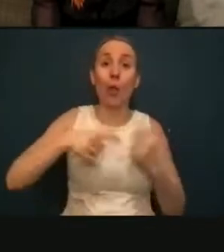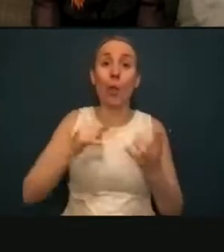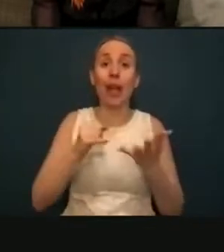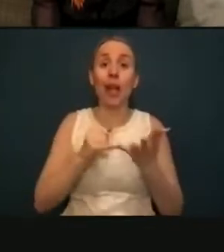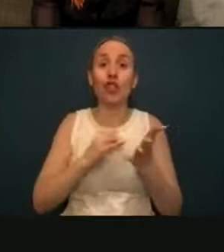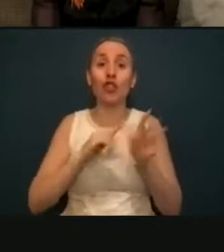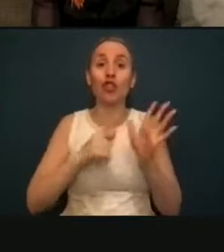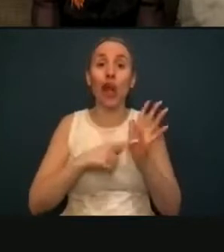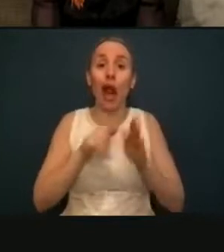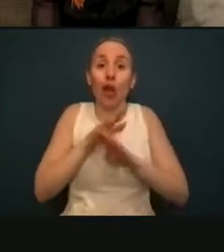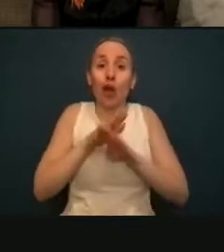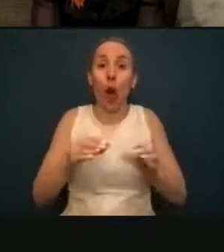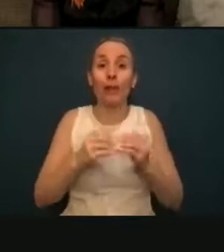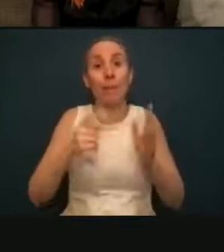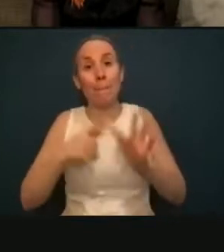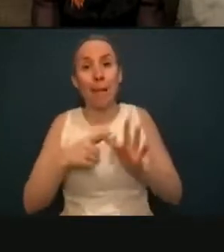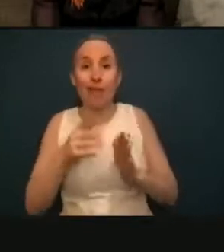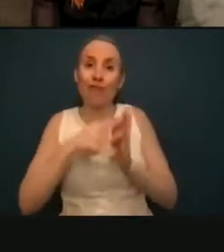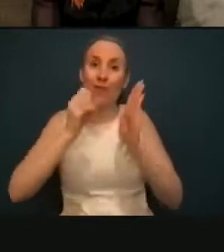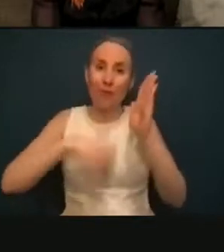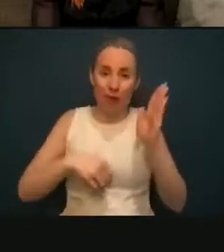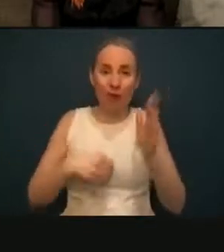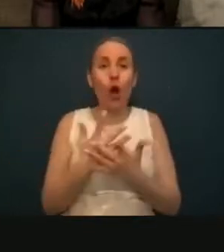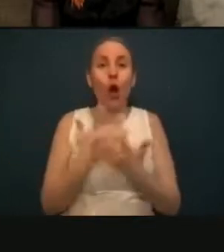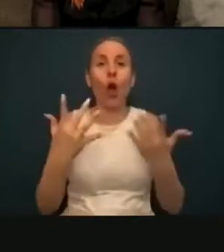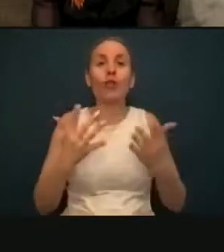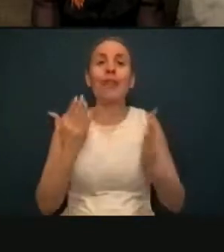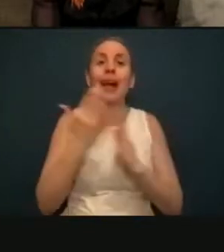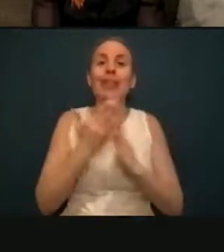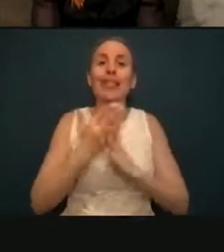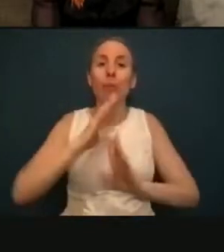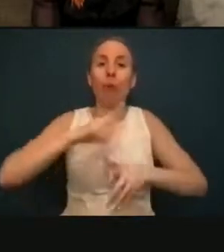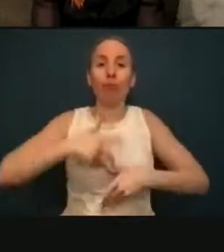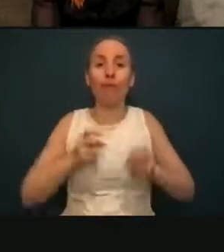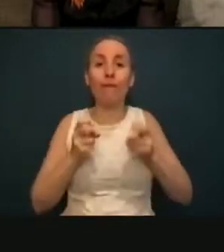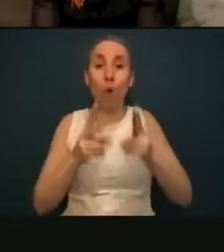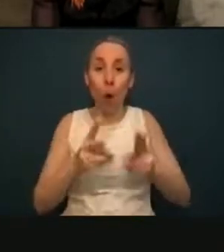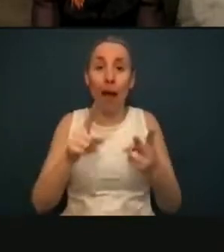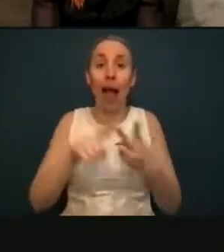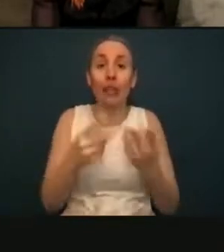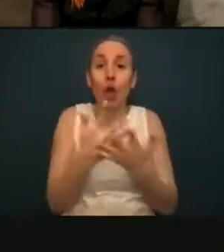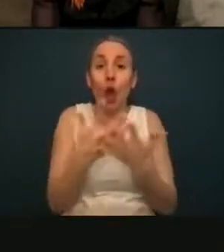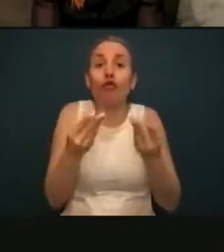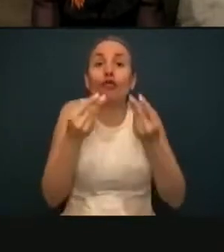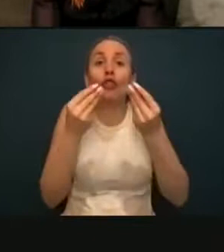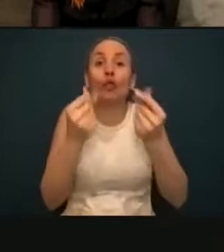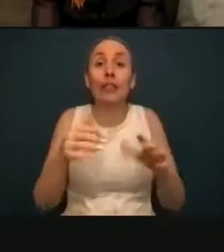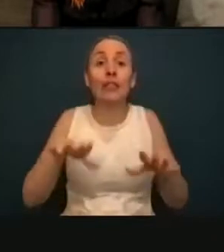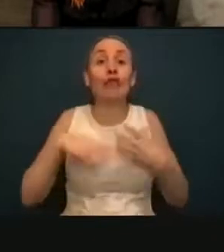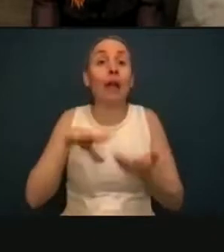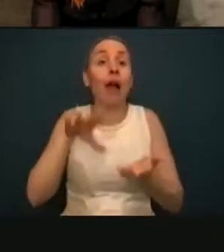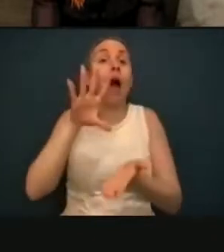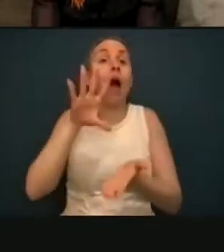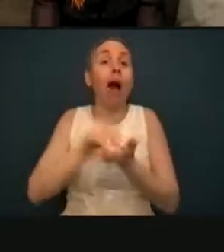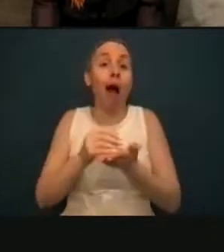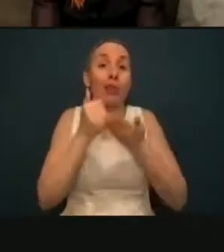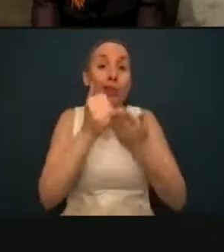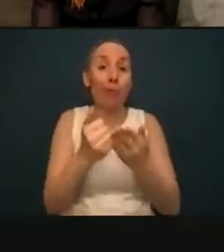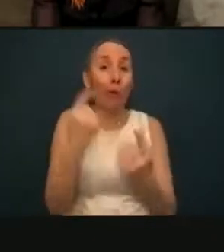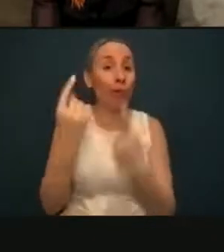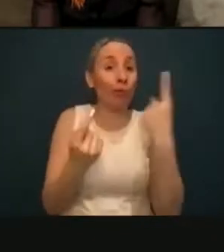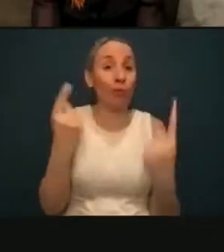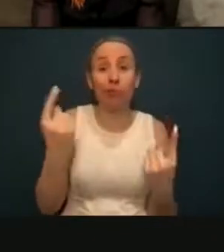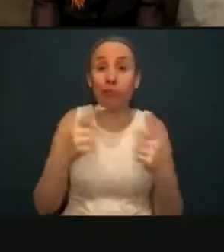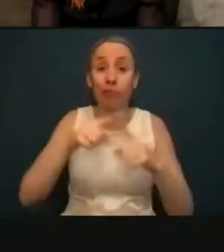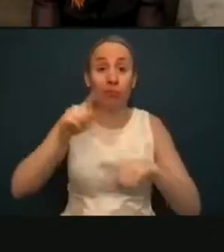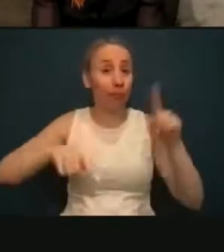formats. It also contains links to a wide range of free resources to support people at every level in the sector to really get to grips